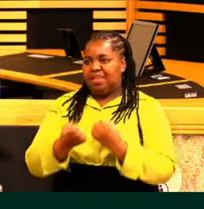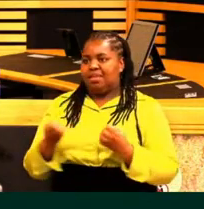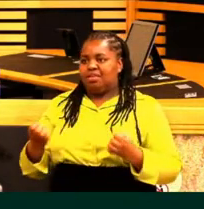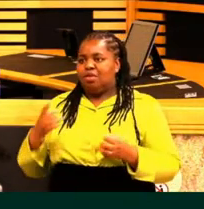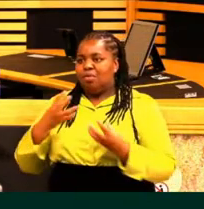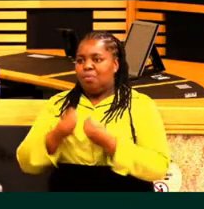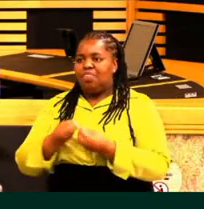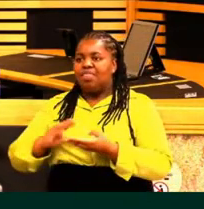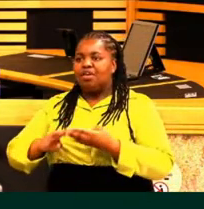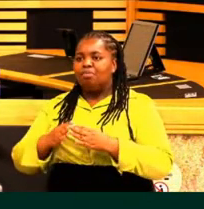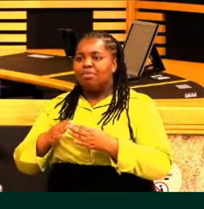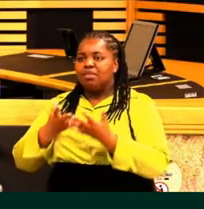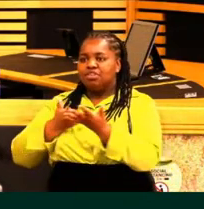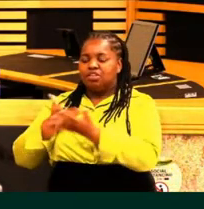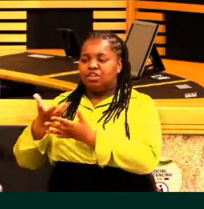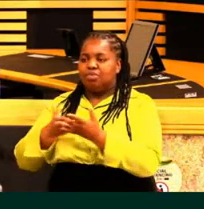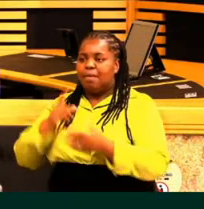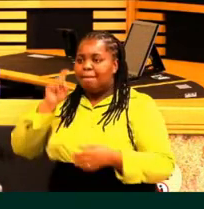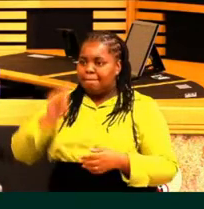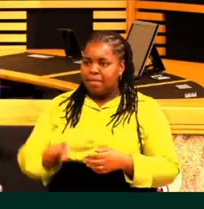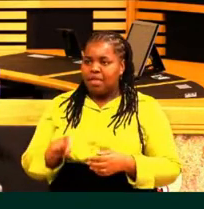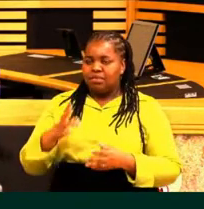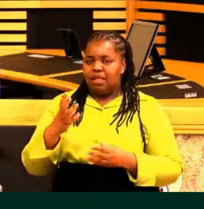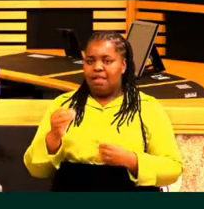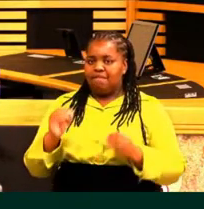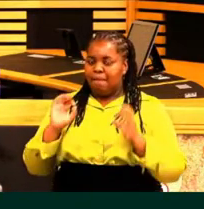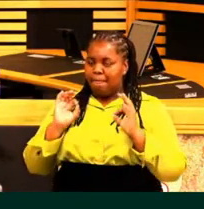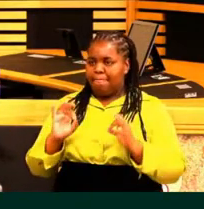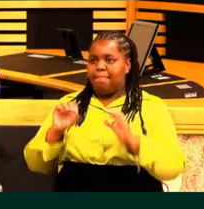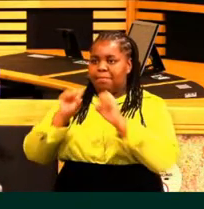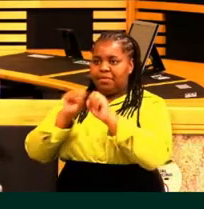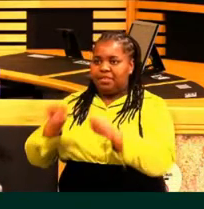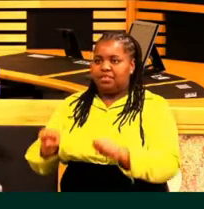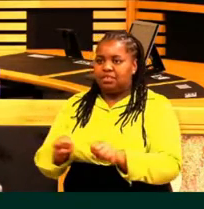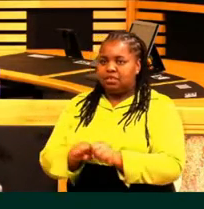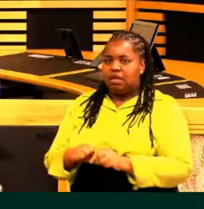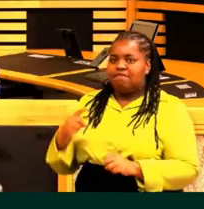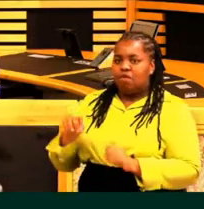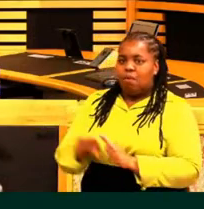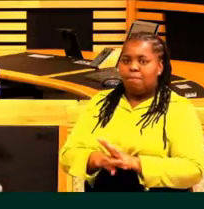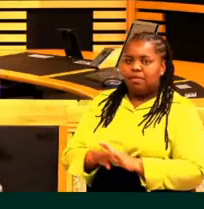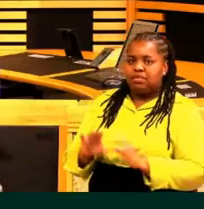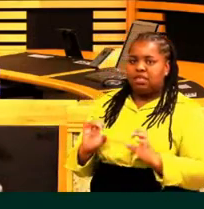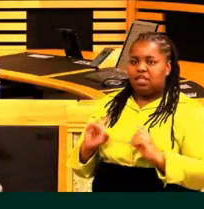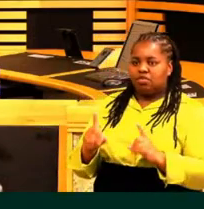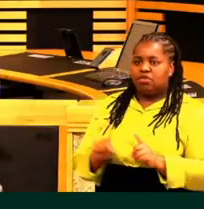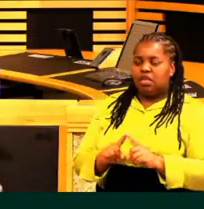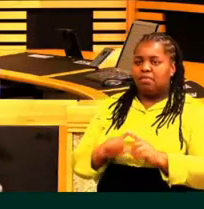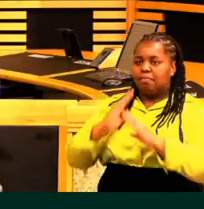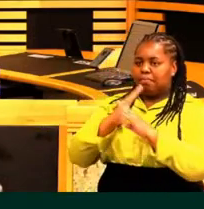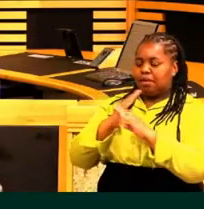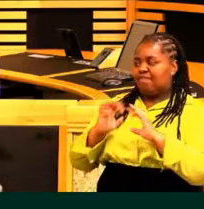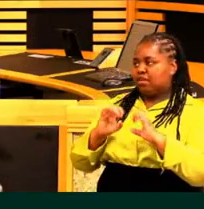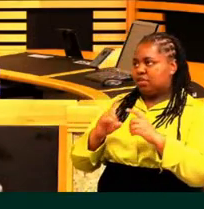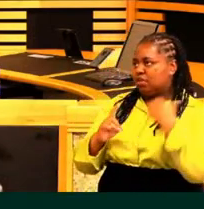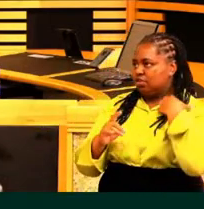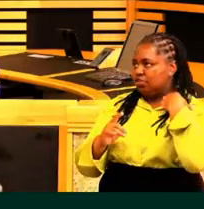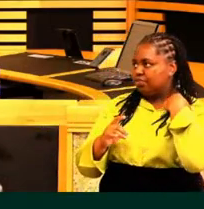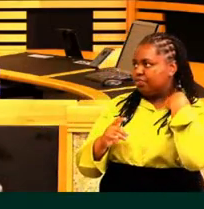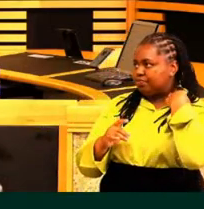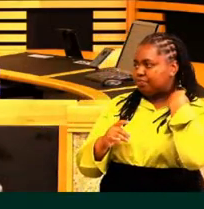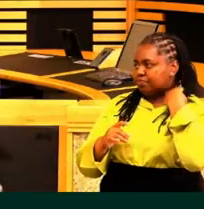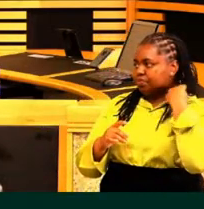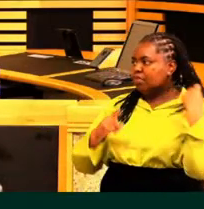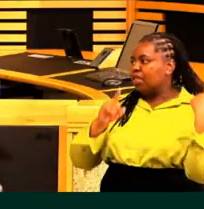and Community engagement there must be a unified system between basic education and private education the